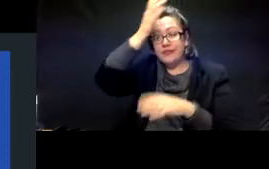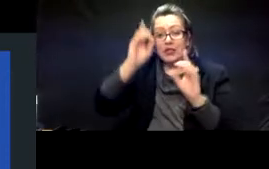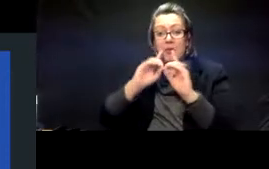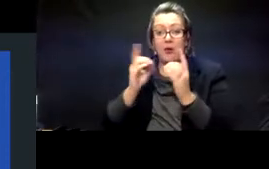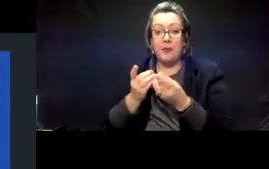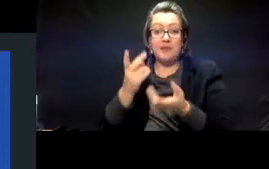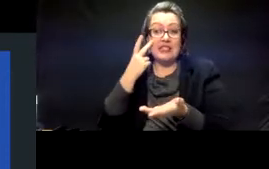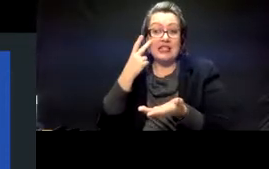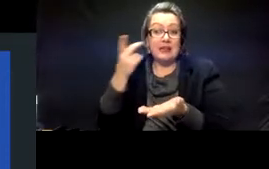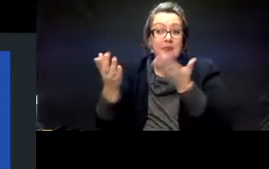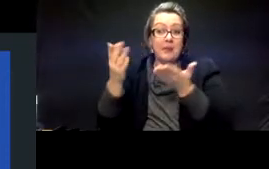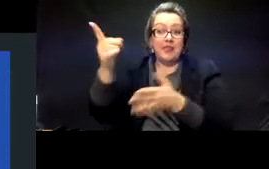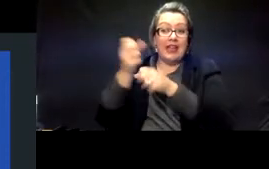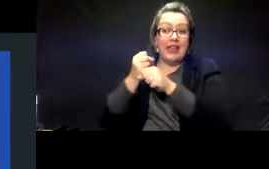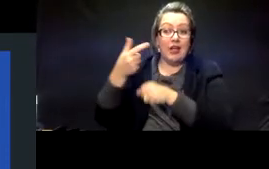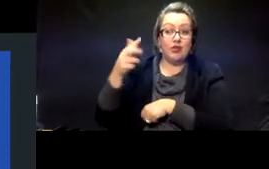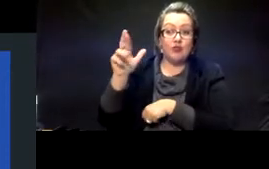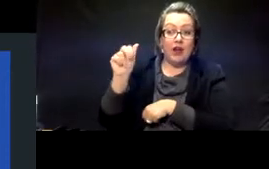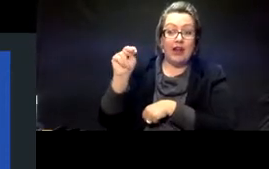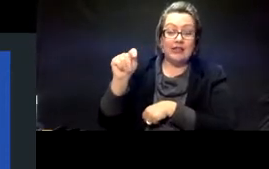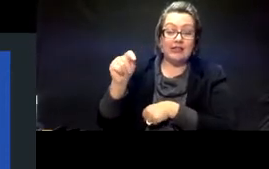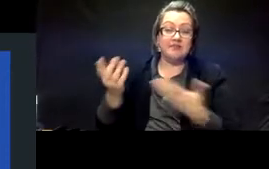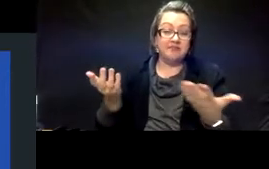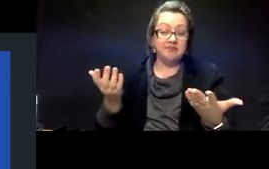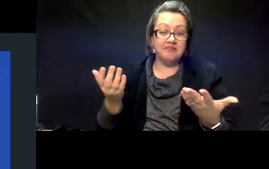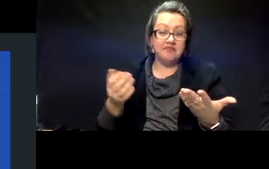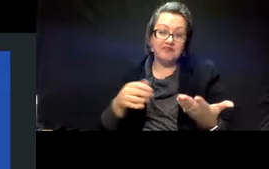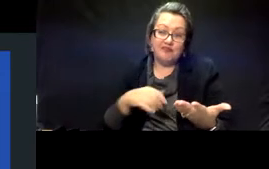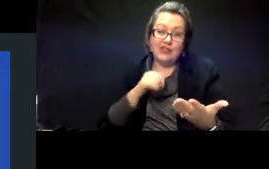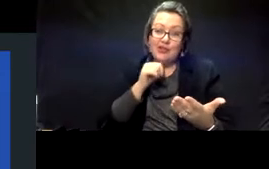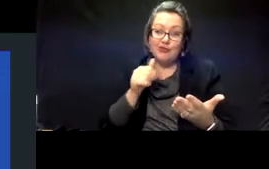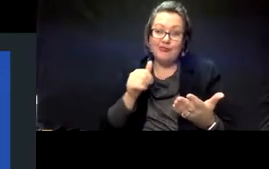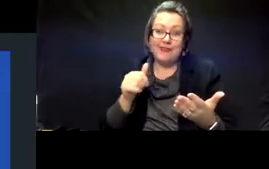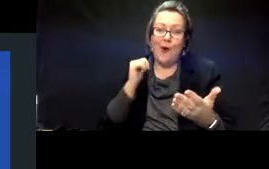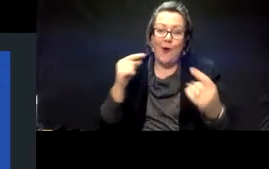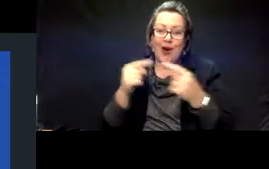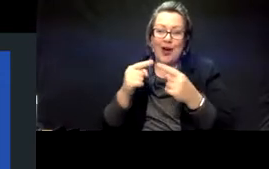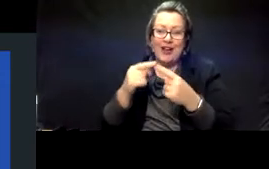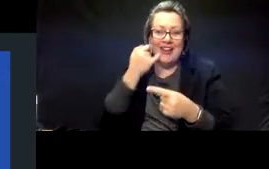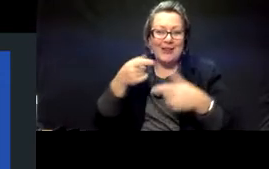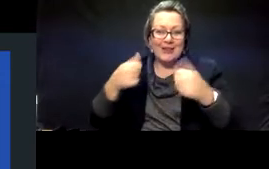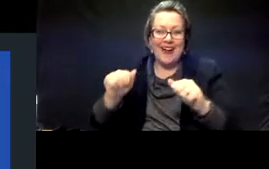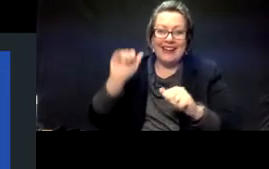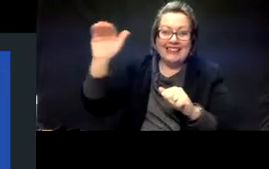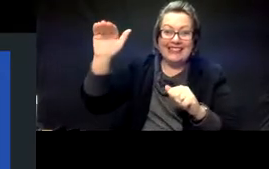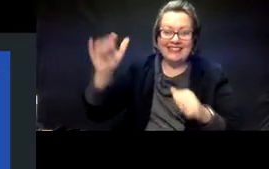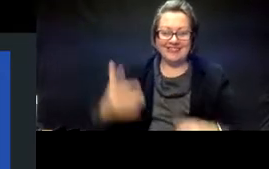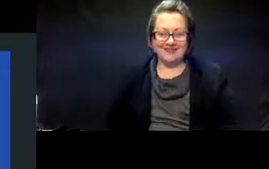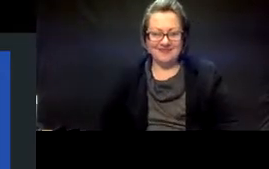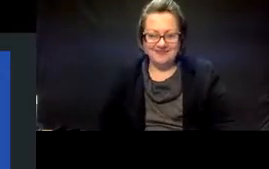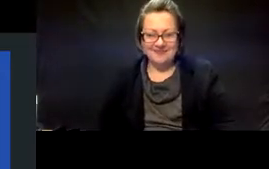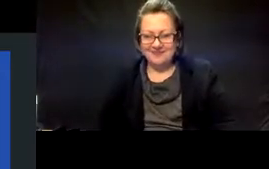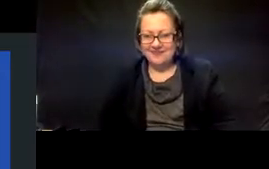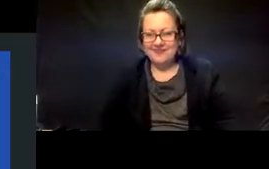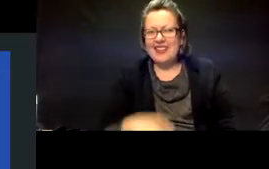city constellation, the fire department, and see if they possibly have received a grant, the same kind of grant. It won't hurt